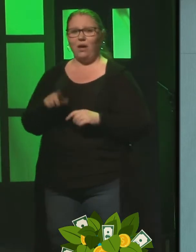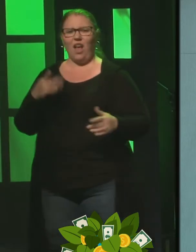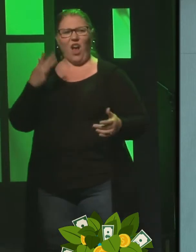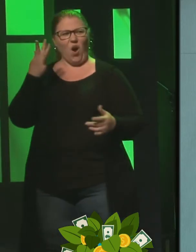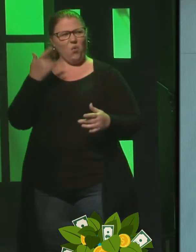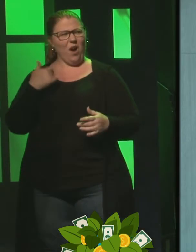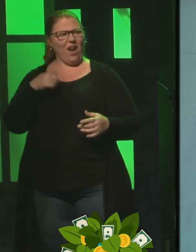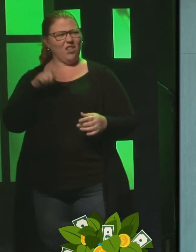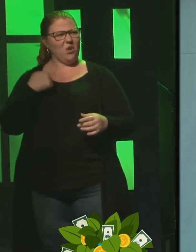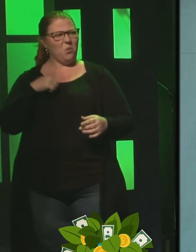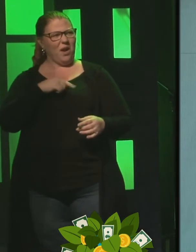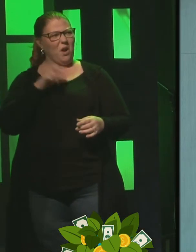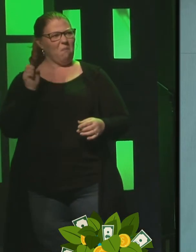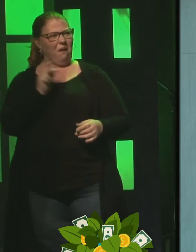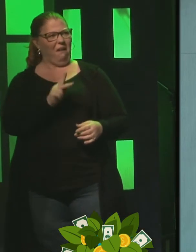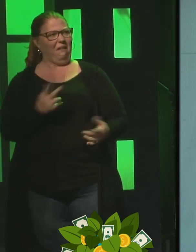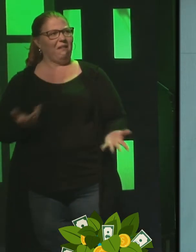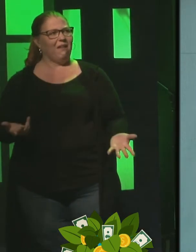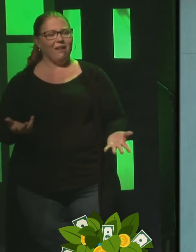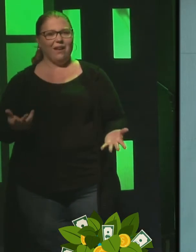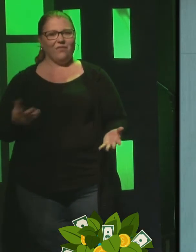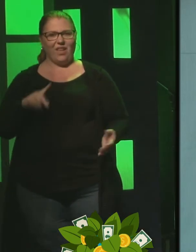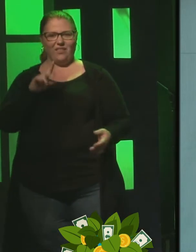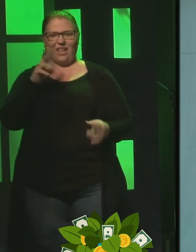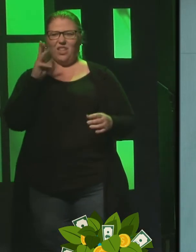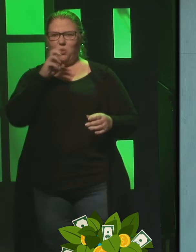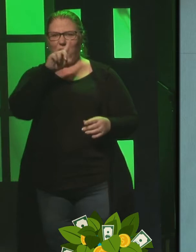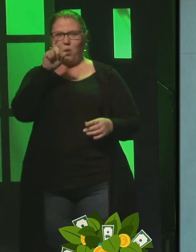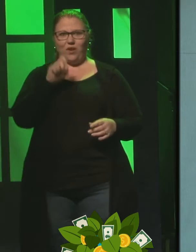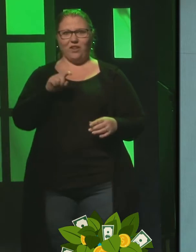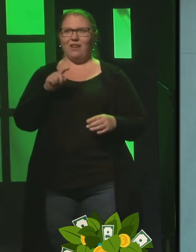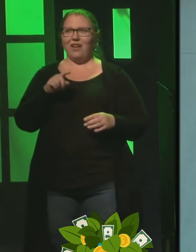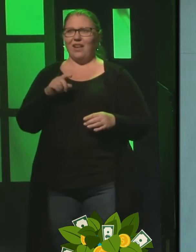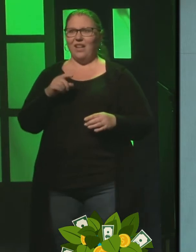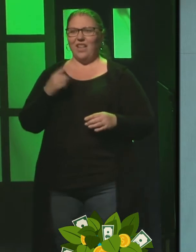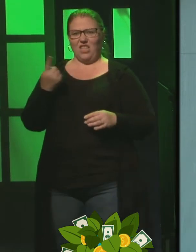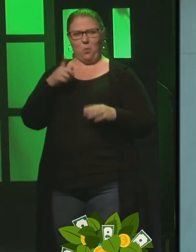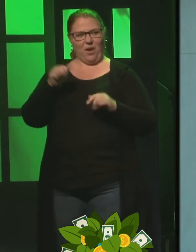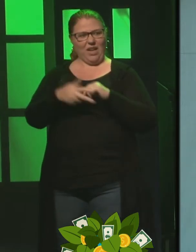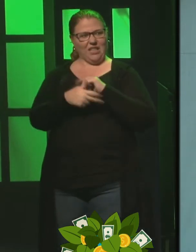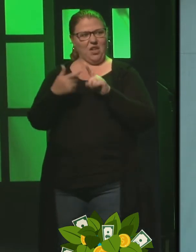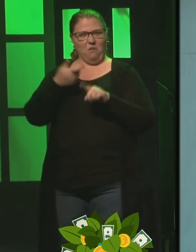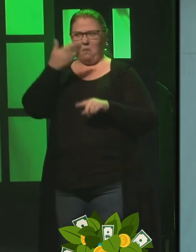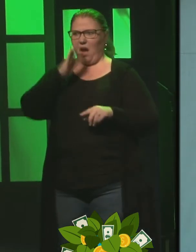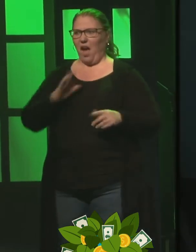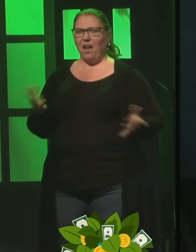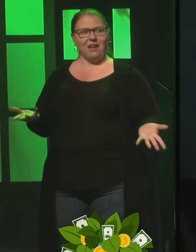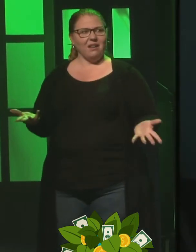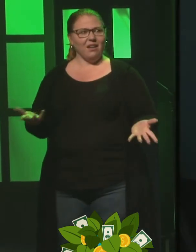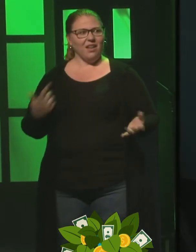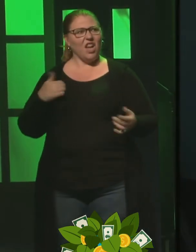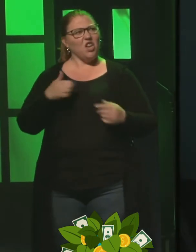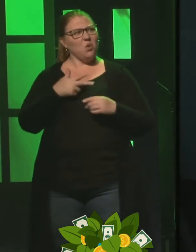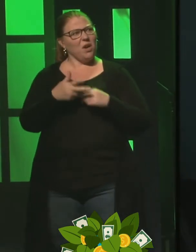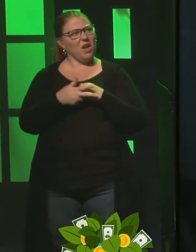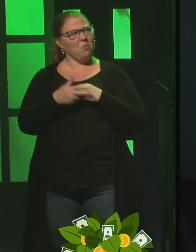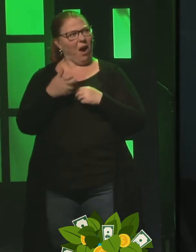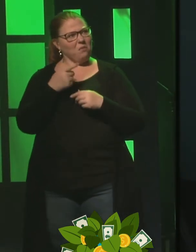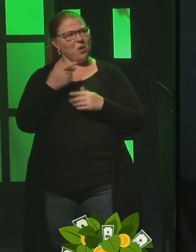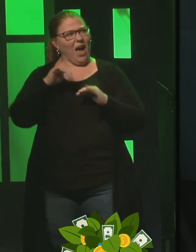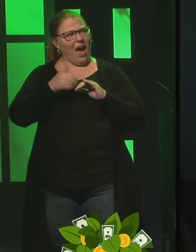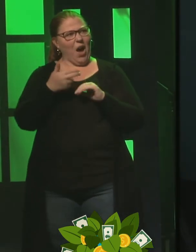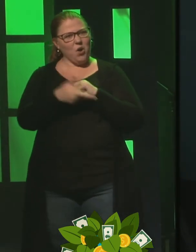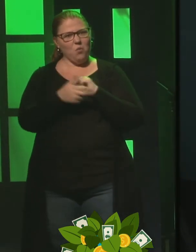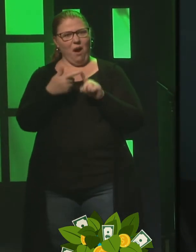we return? And then there's this weird question. Can anyone rob God? That's what they're saying. Like, you're saying we robbed you, but how do you rob